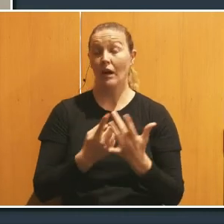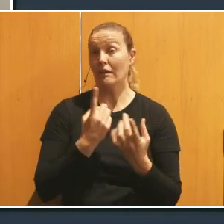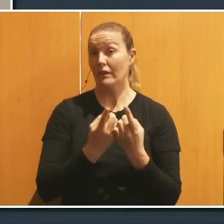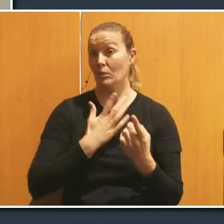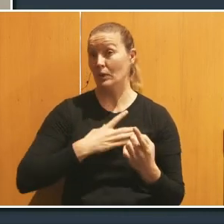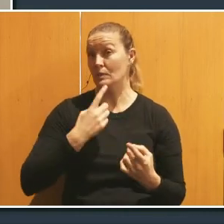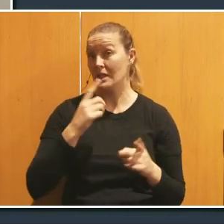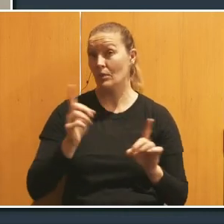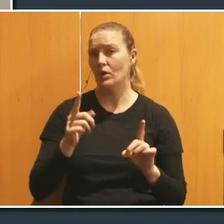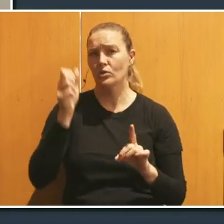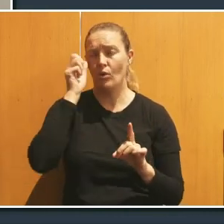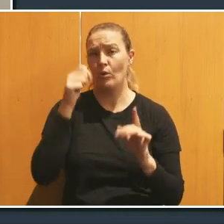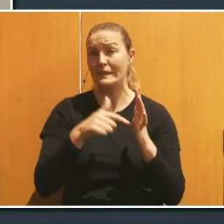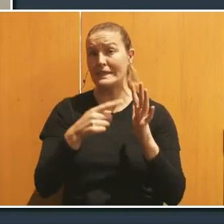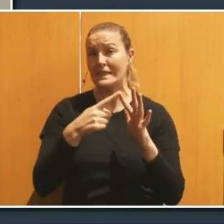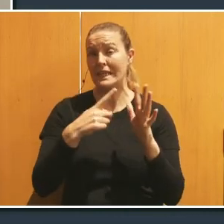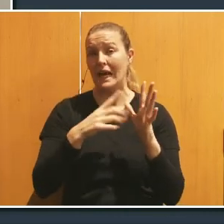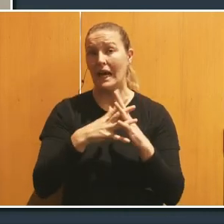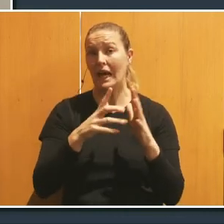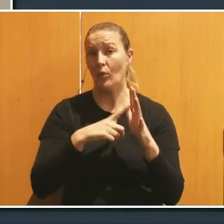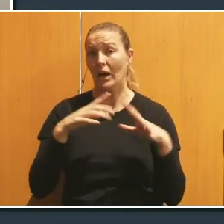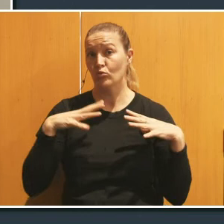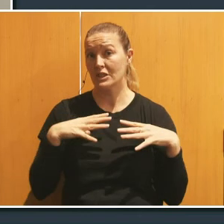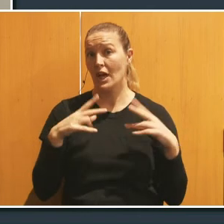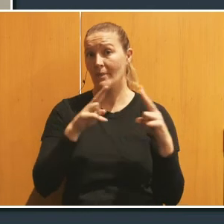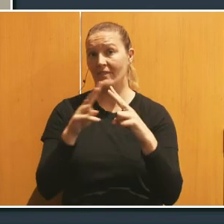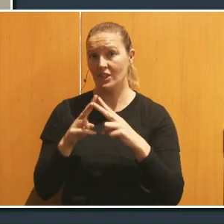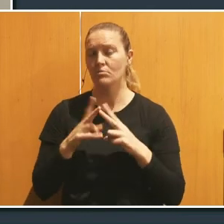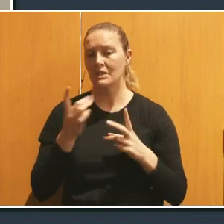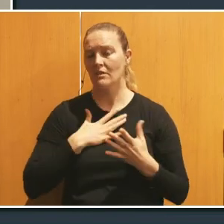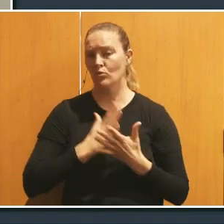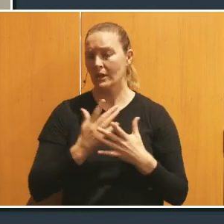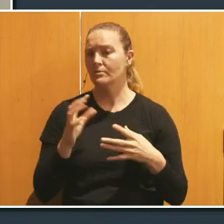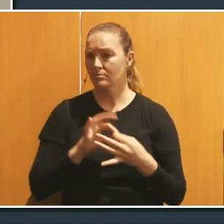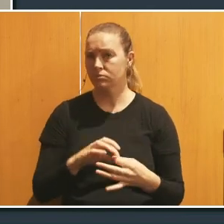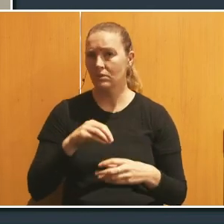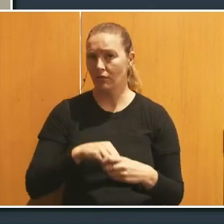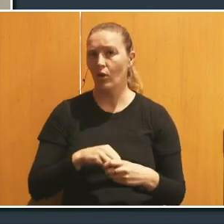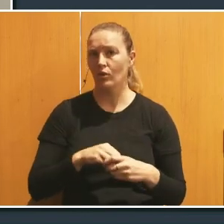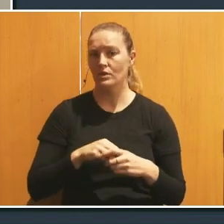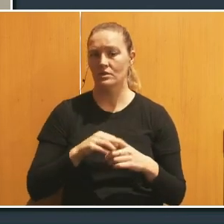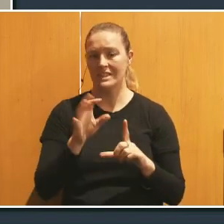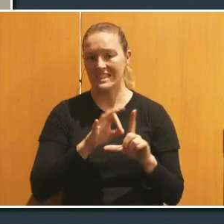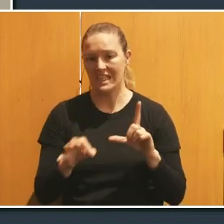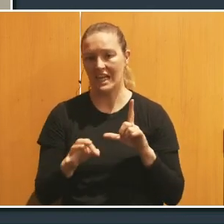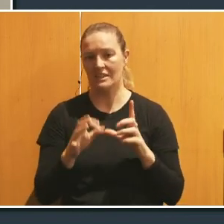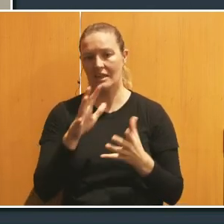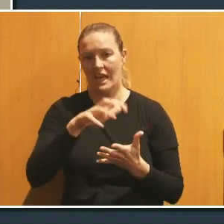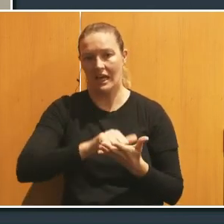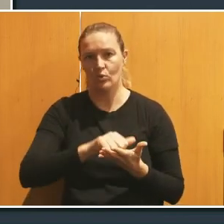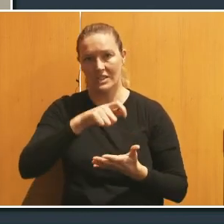of you may be familiar with our Te Awa retirement village, which I was intimately involved in the acquisition, design and consenting for that